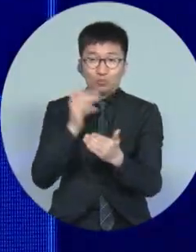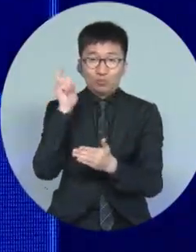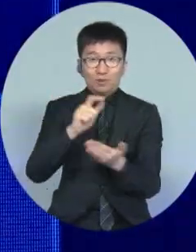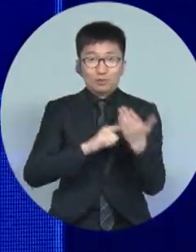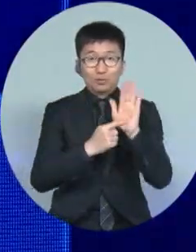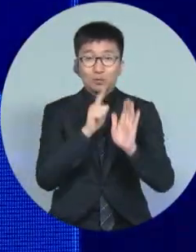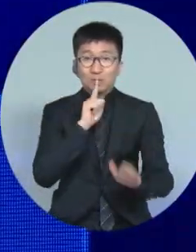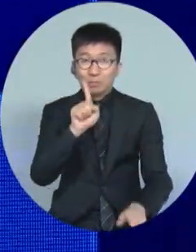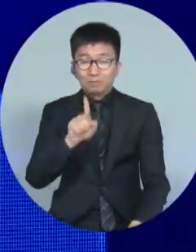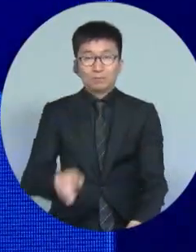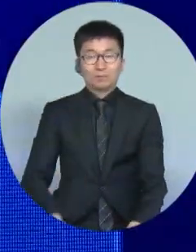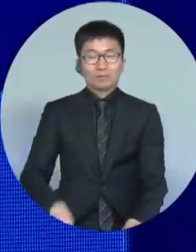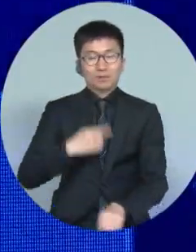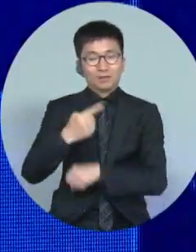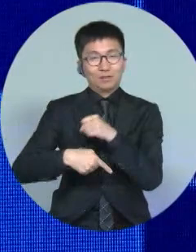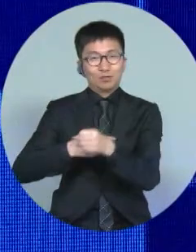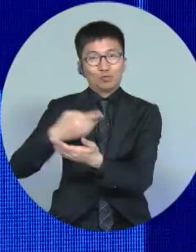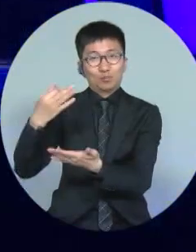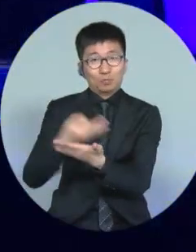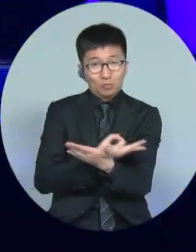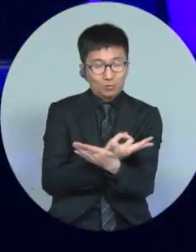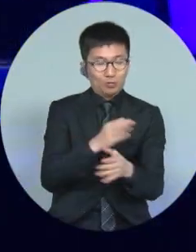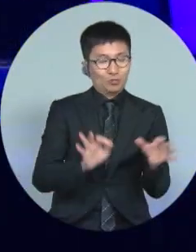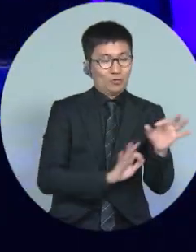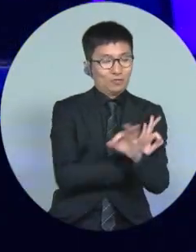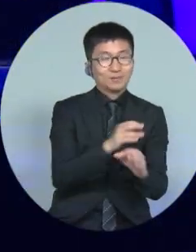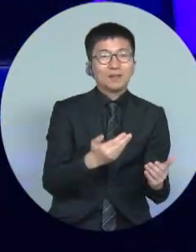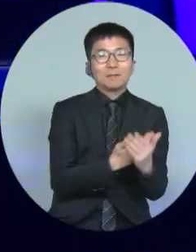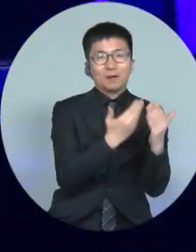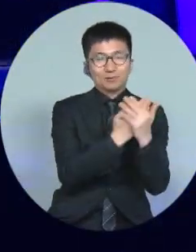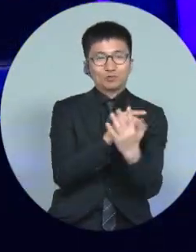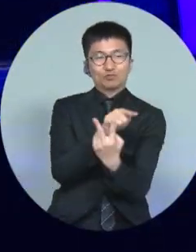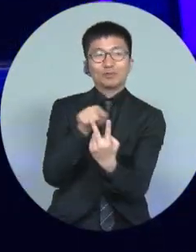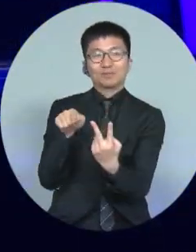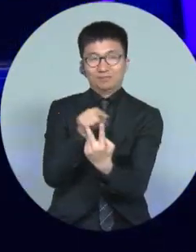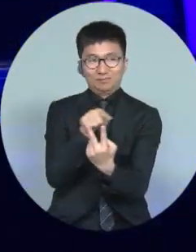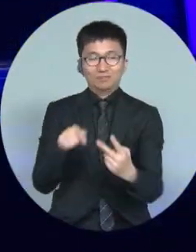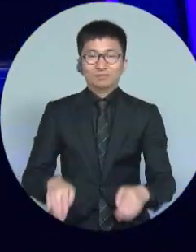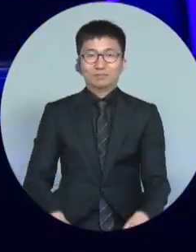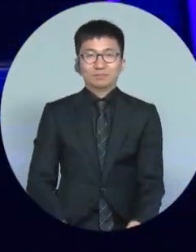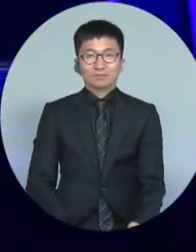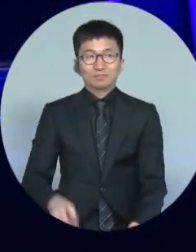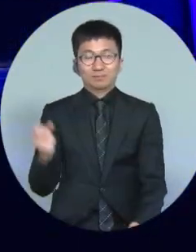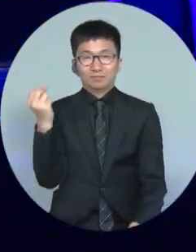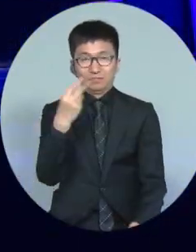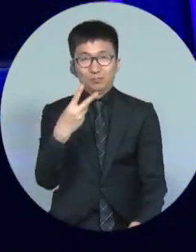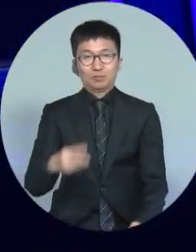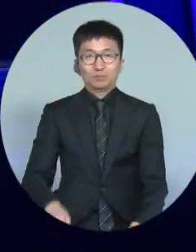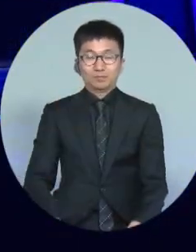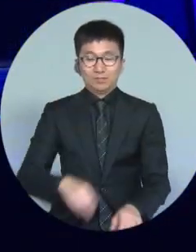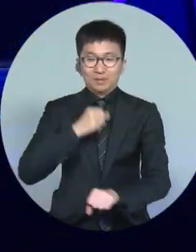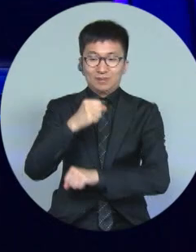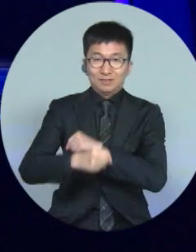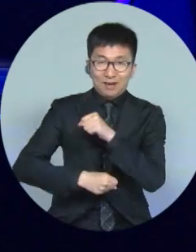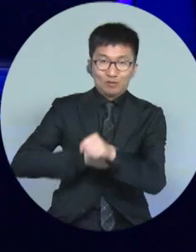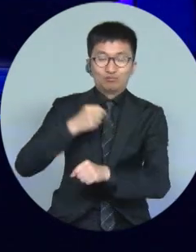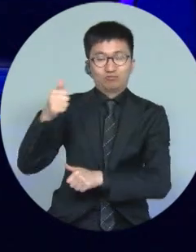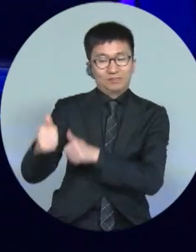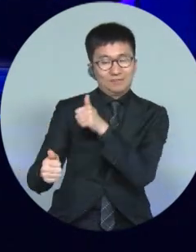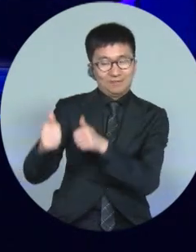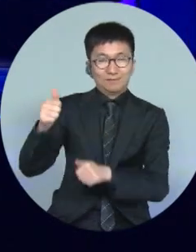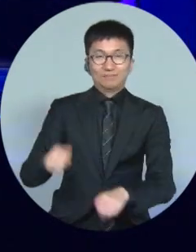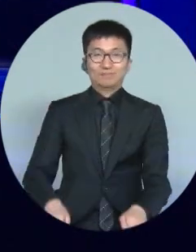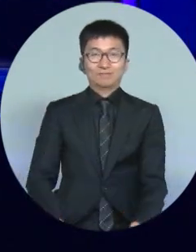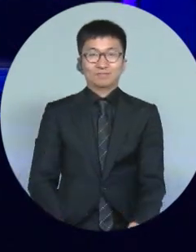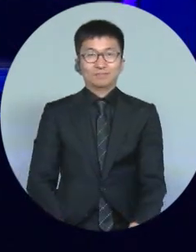growth, and the construction of free markets and liberalizing